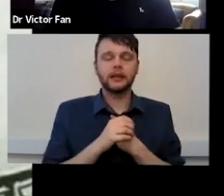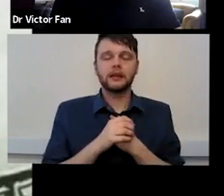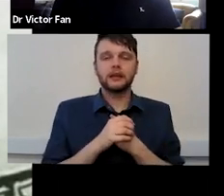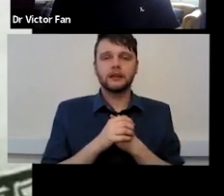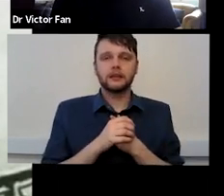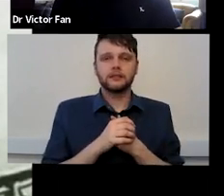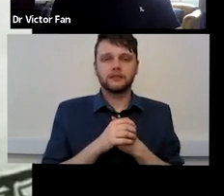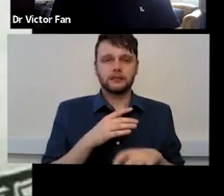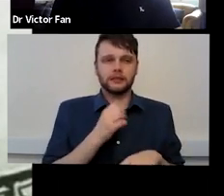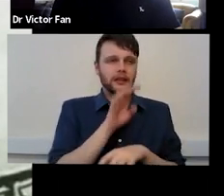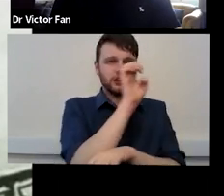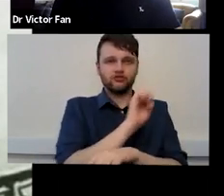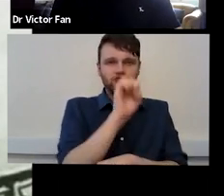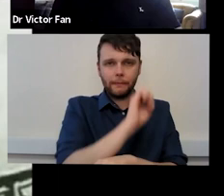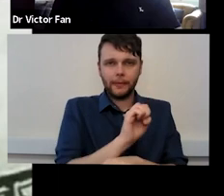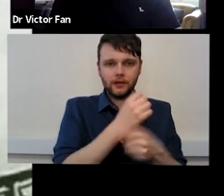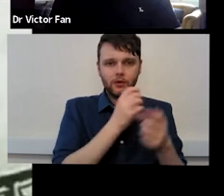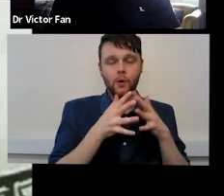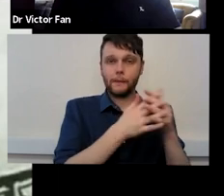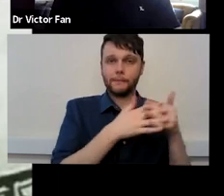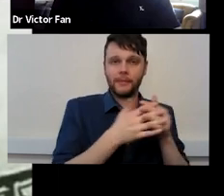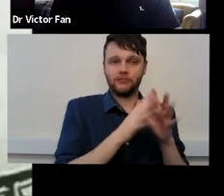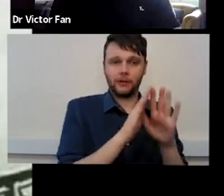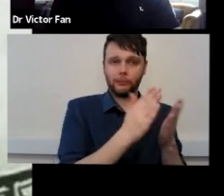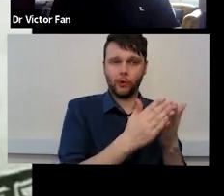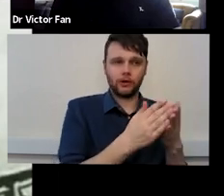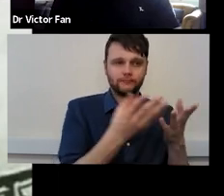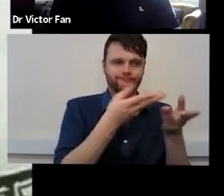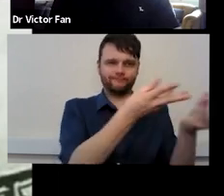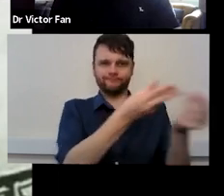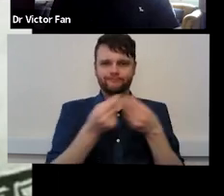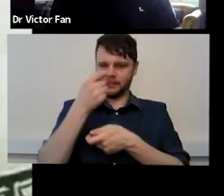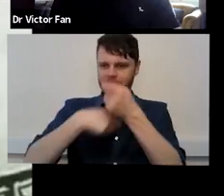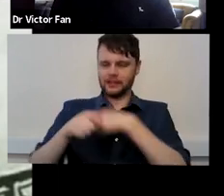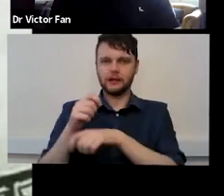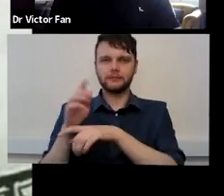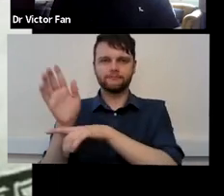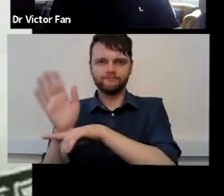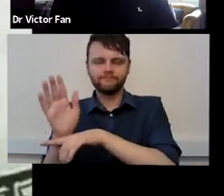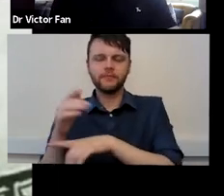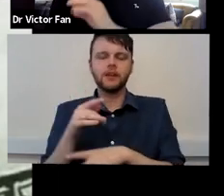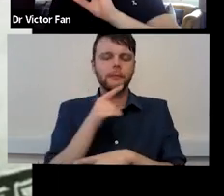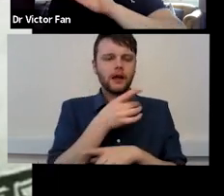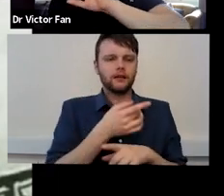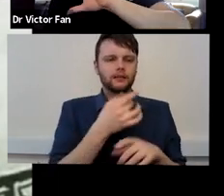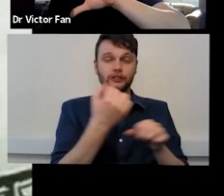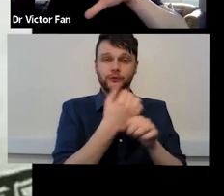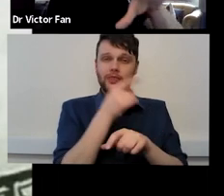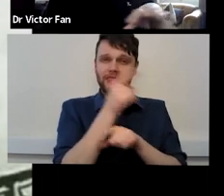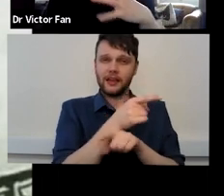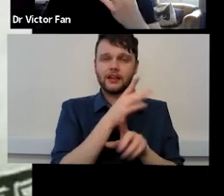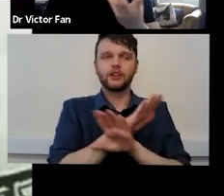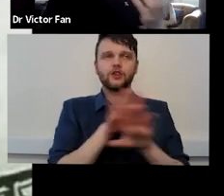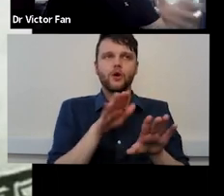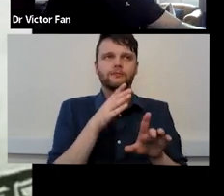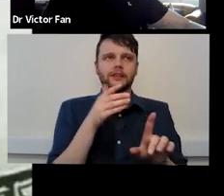Other times they would adapt European and American novels, but the way they adapt European and American novels are not a